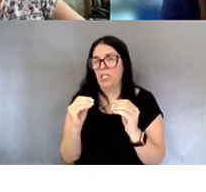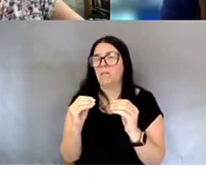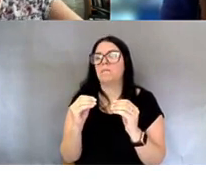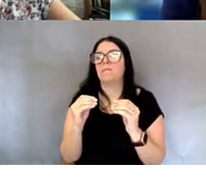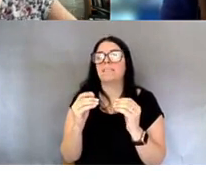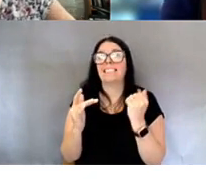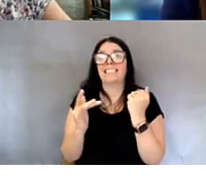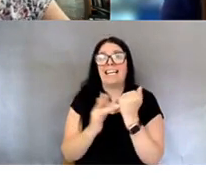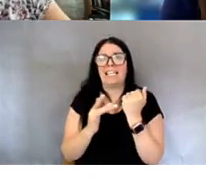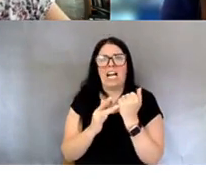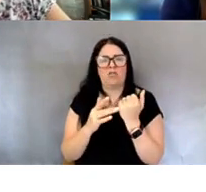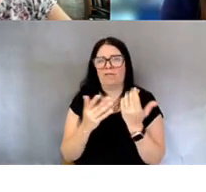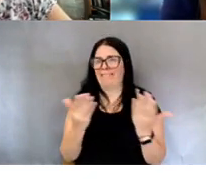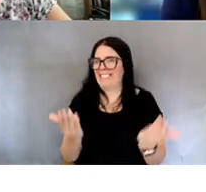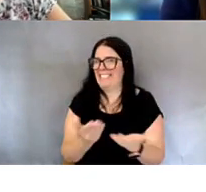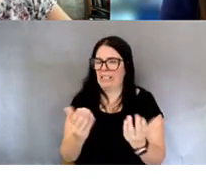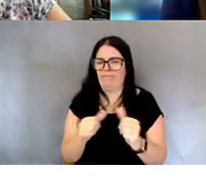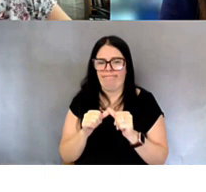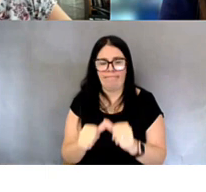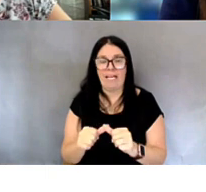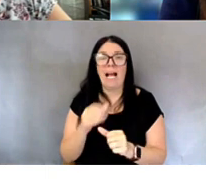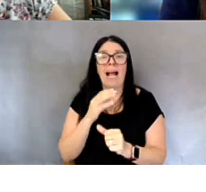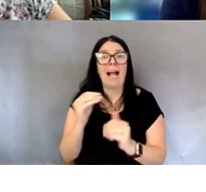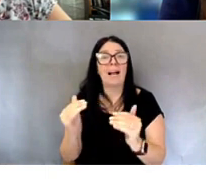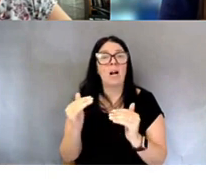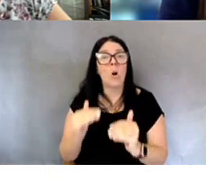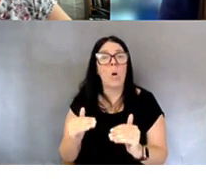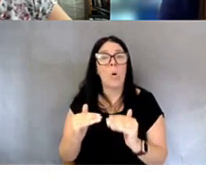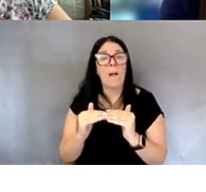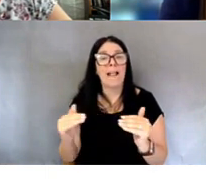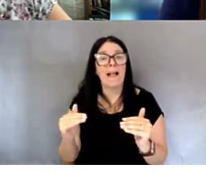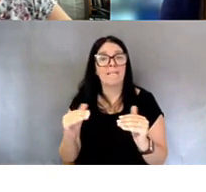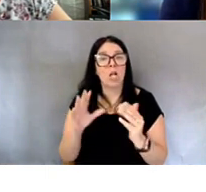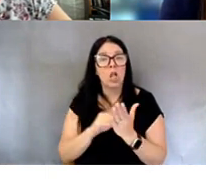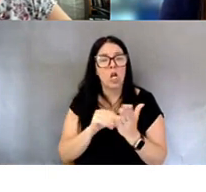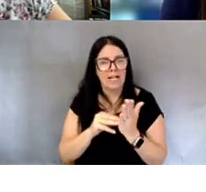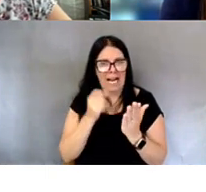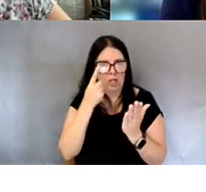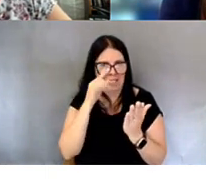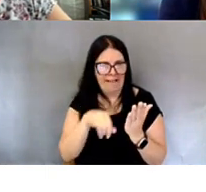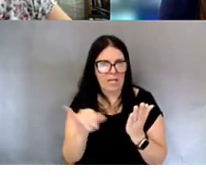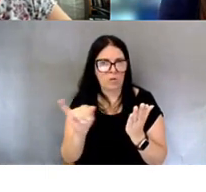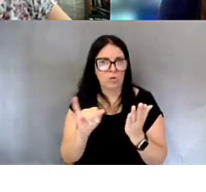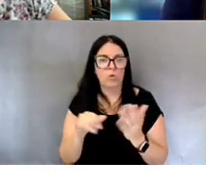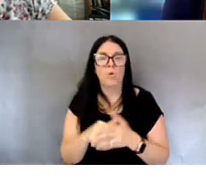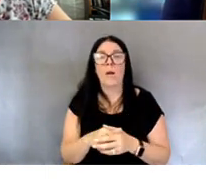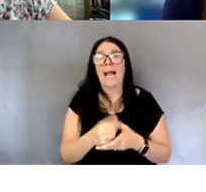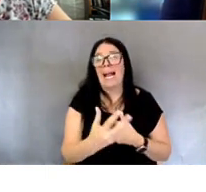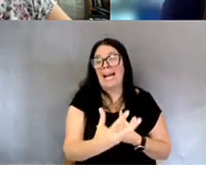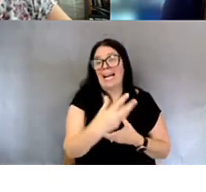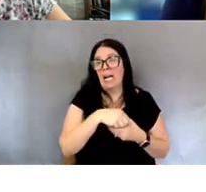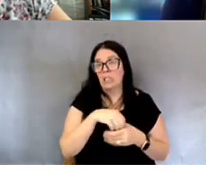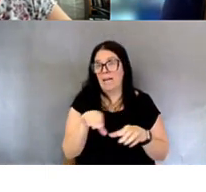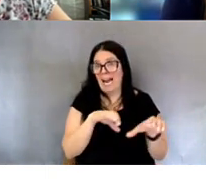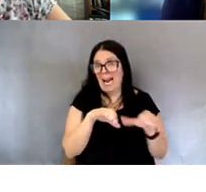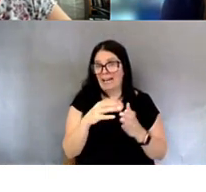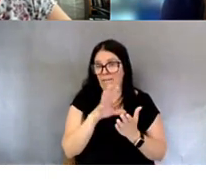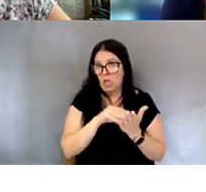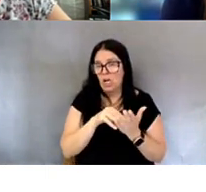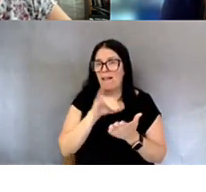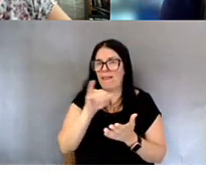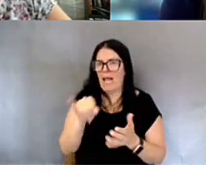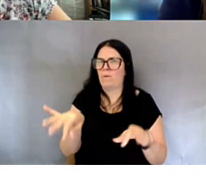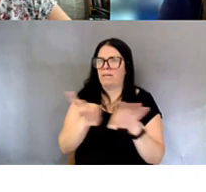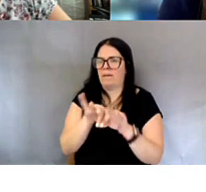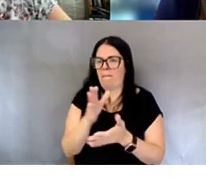here to stay. And low-level learners understand this too. Engagement and active learning was also a key